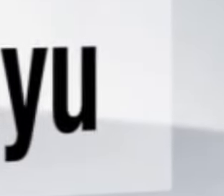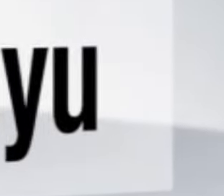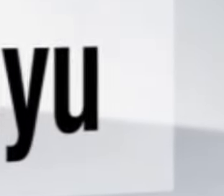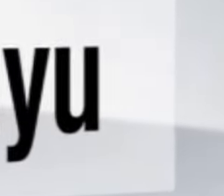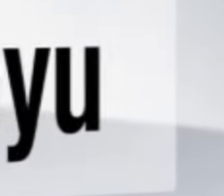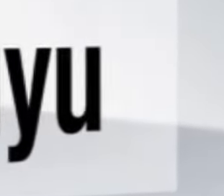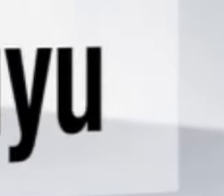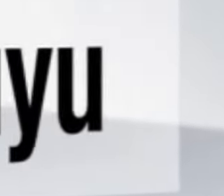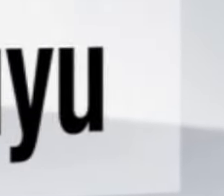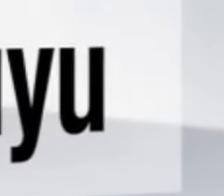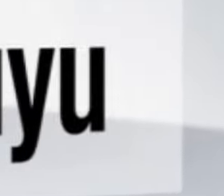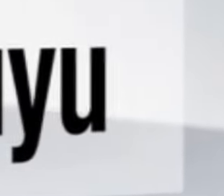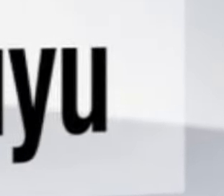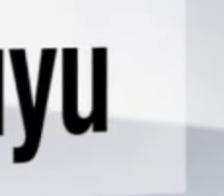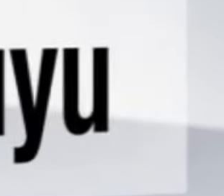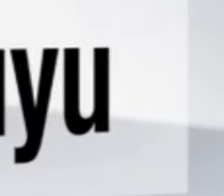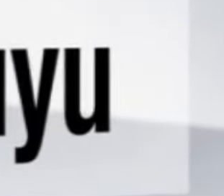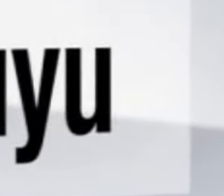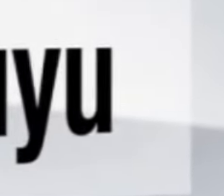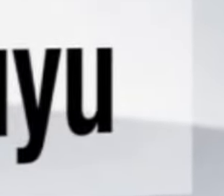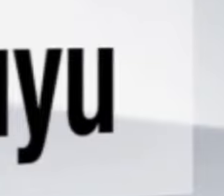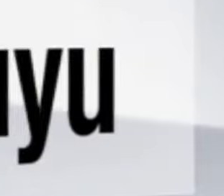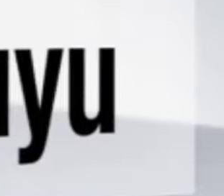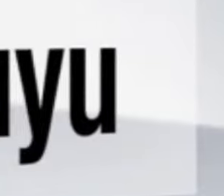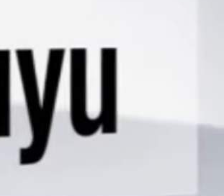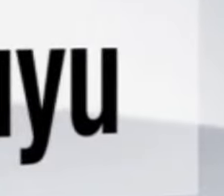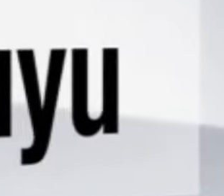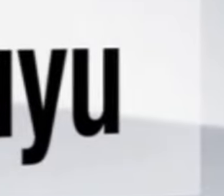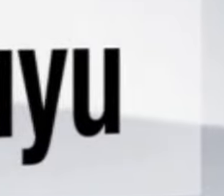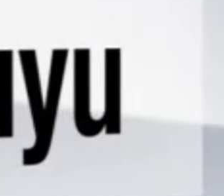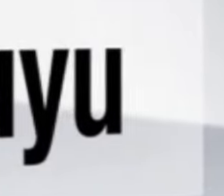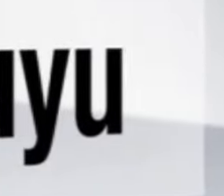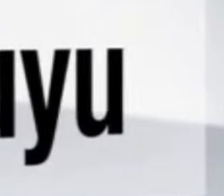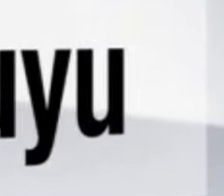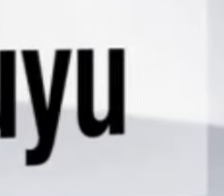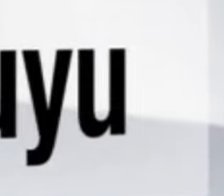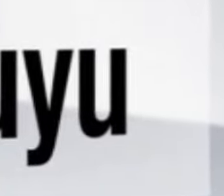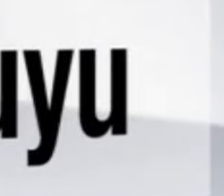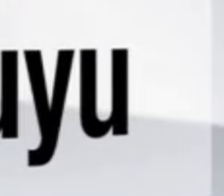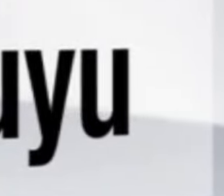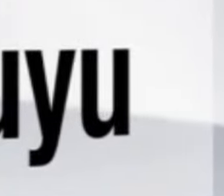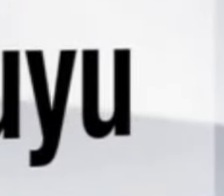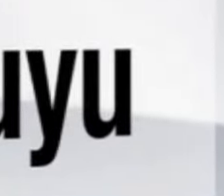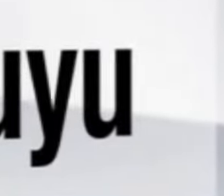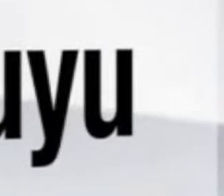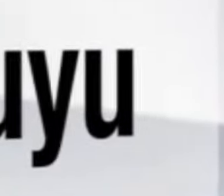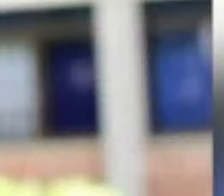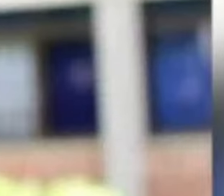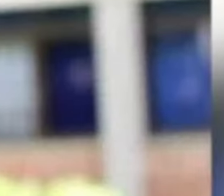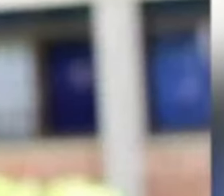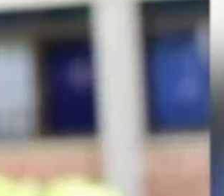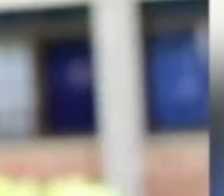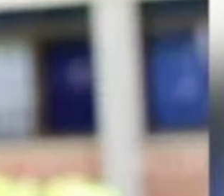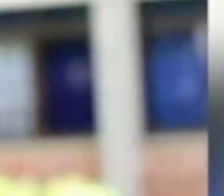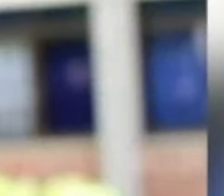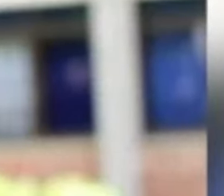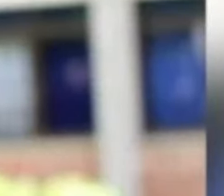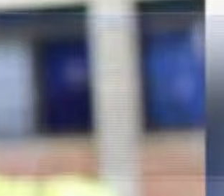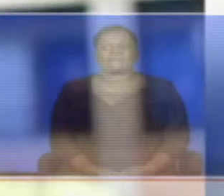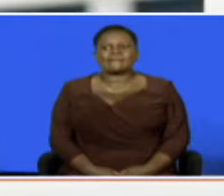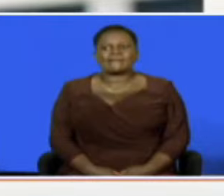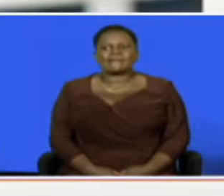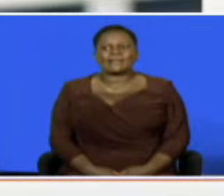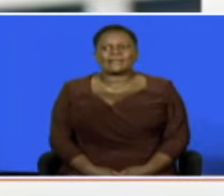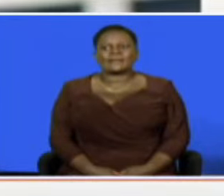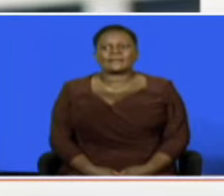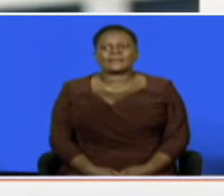appointed Energy CSO Opio Wandayi of the ODM party's Secretary for Political Affairs. Other changes